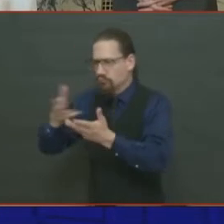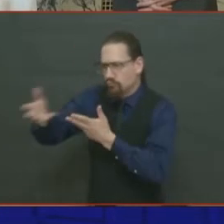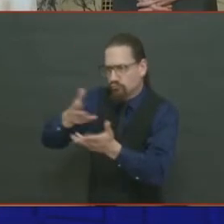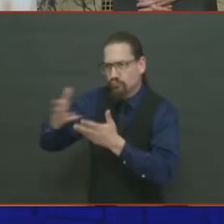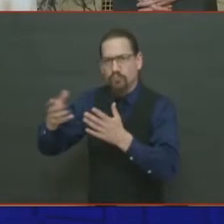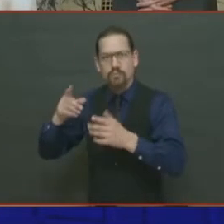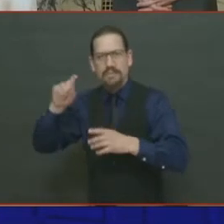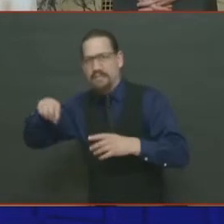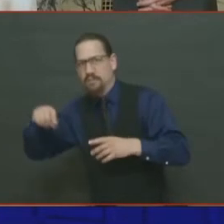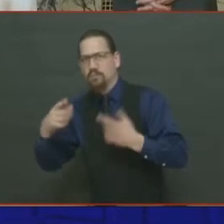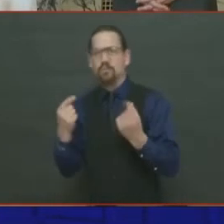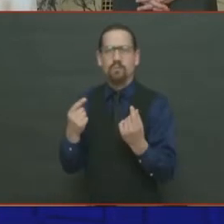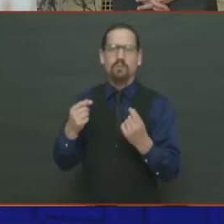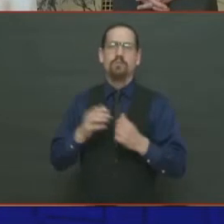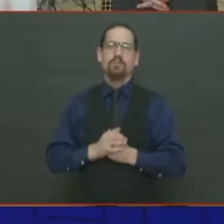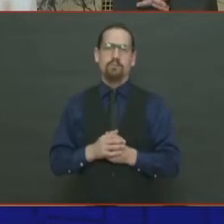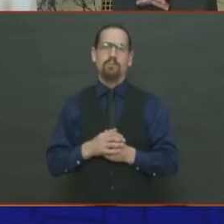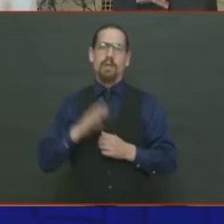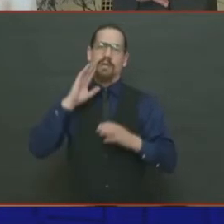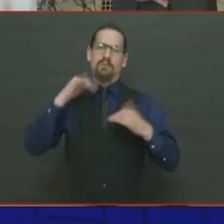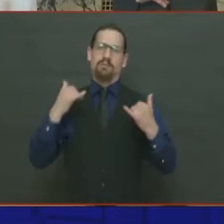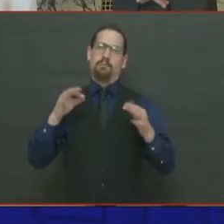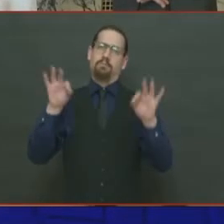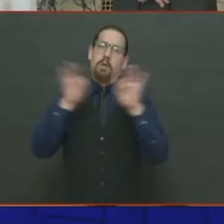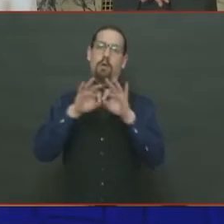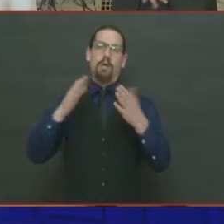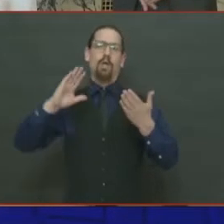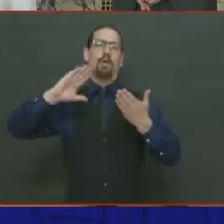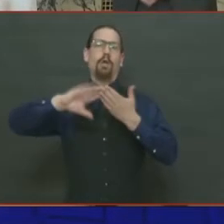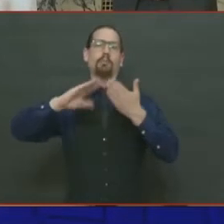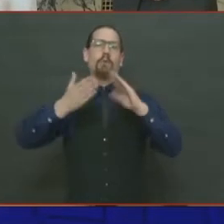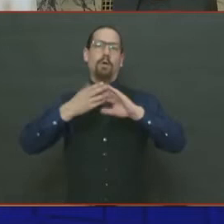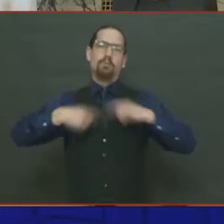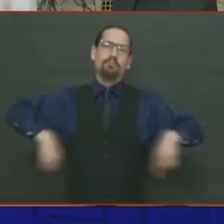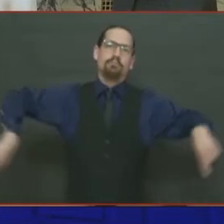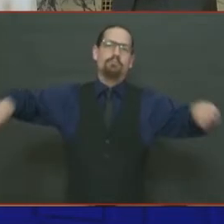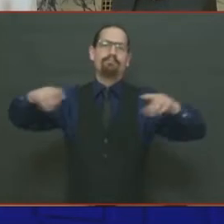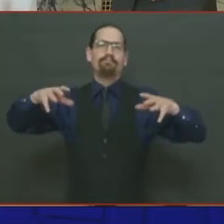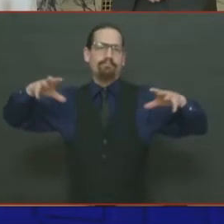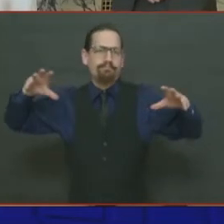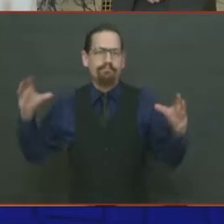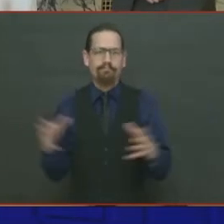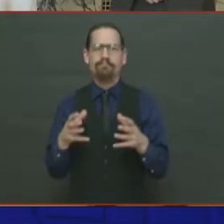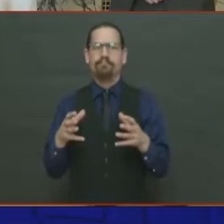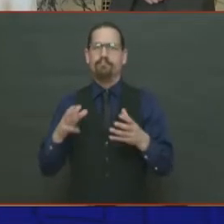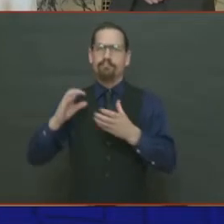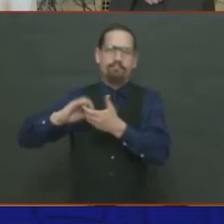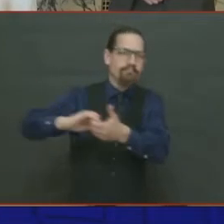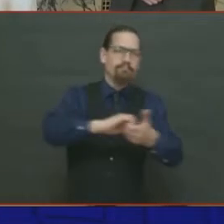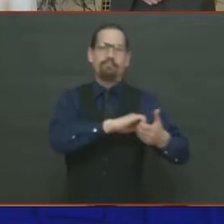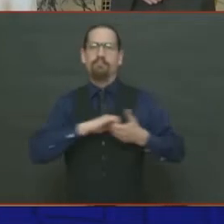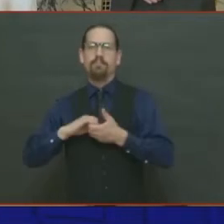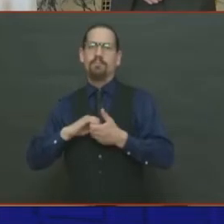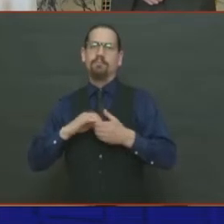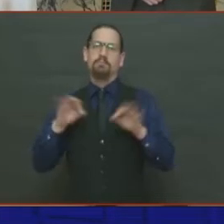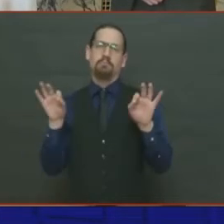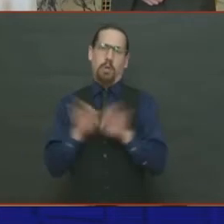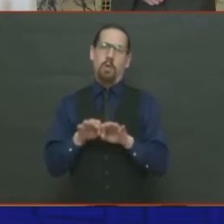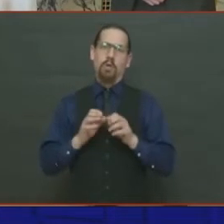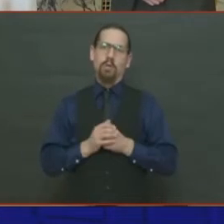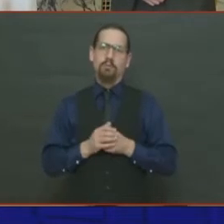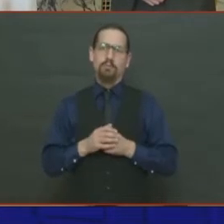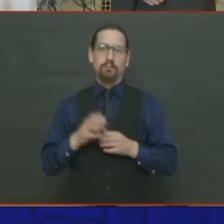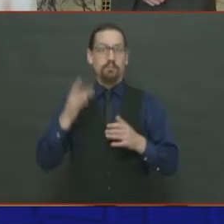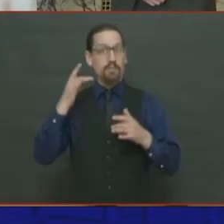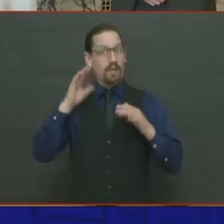community. We are strong, we are in a good place dealing with this. We will be stronger if we come together